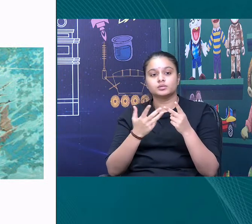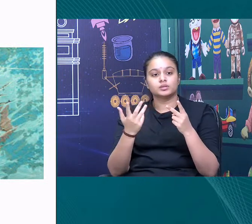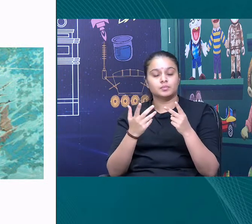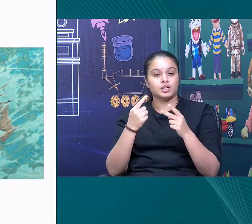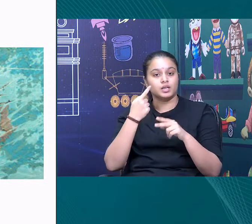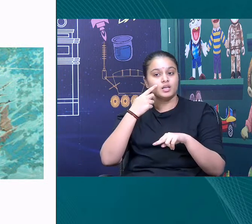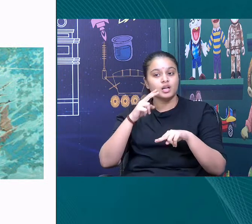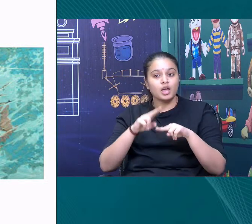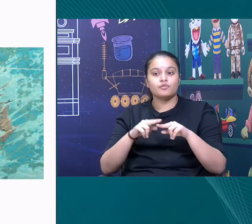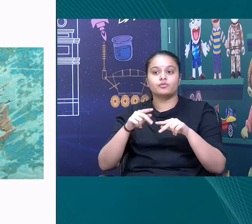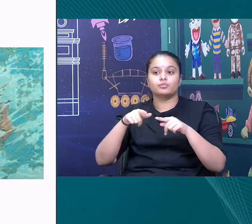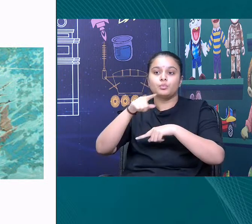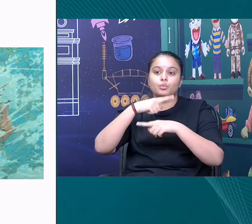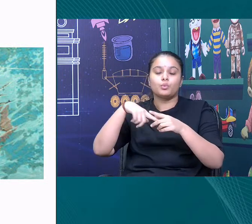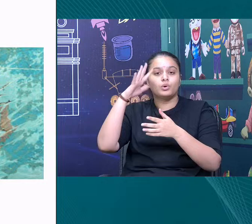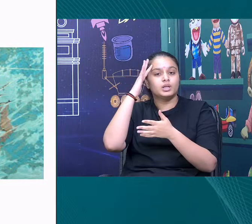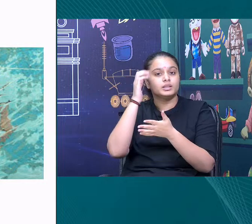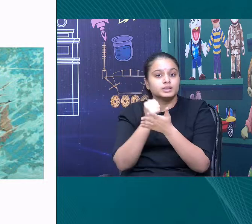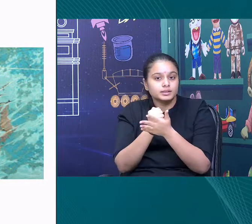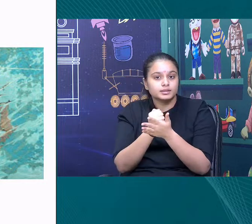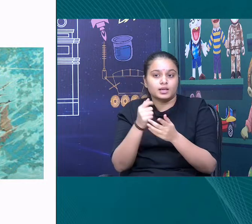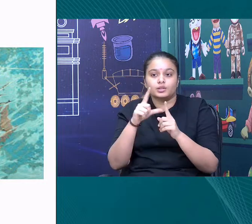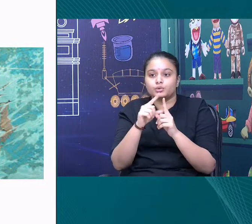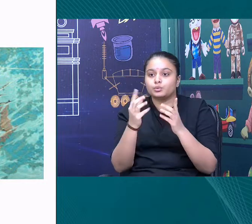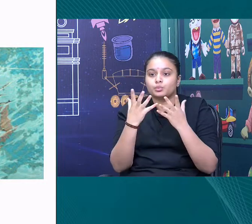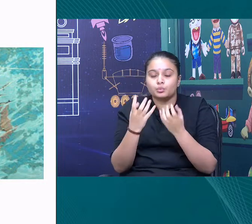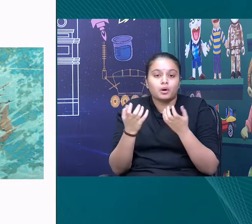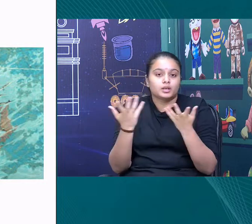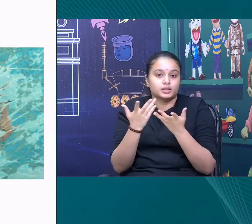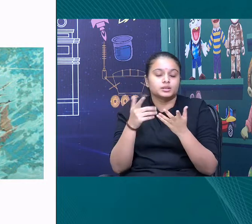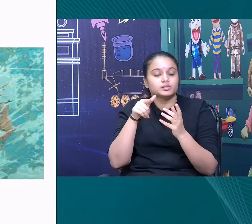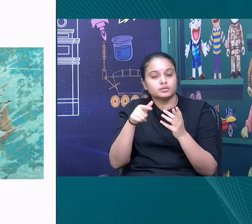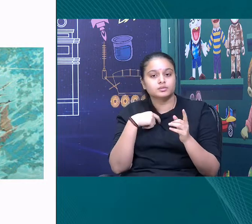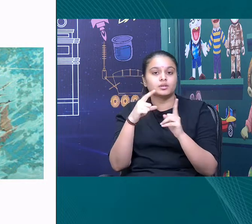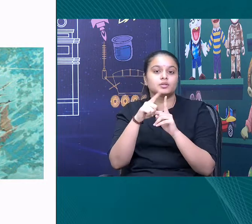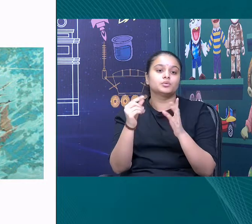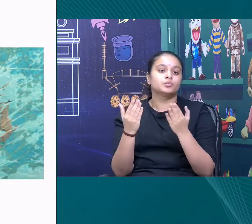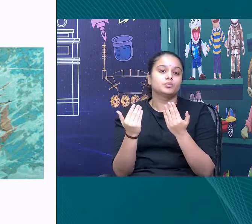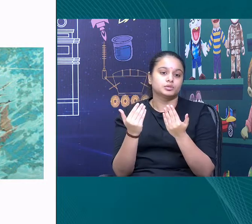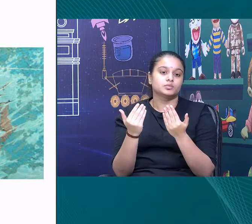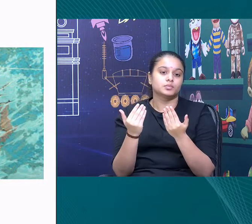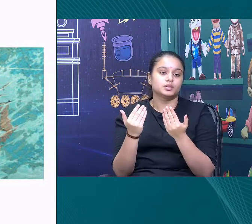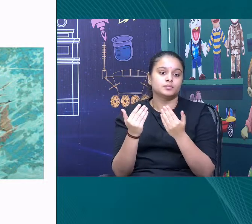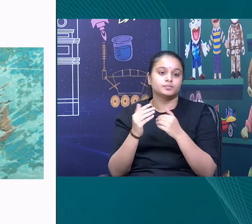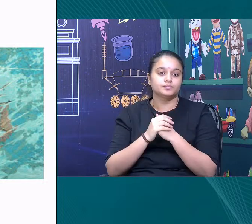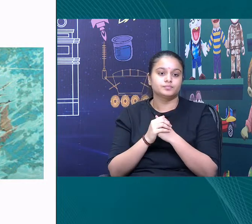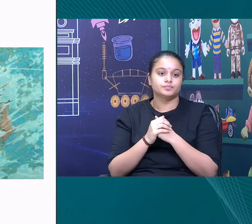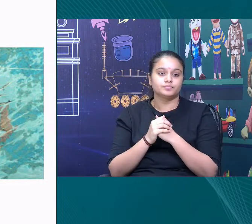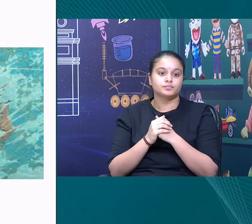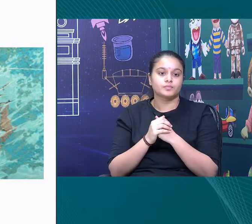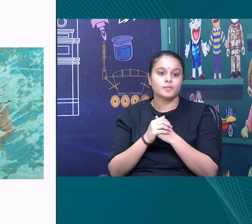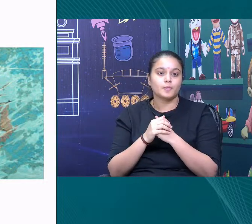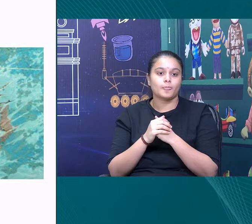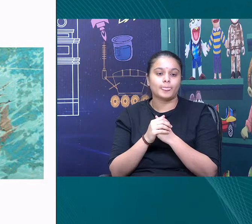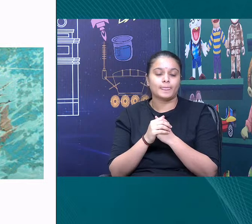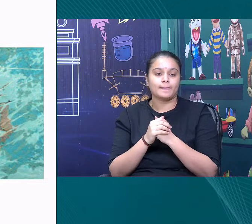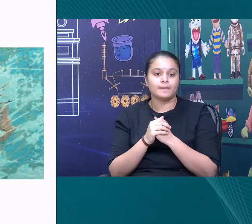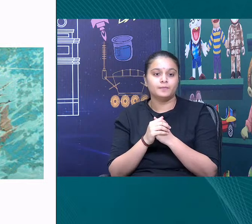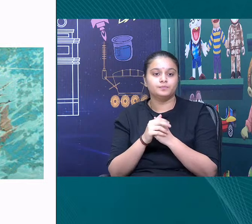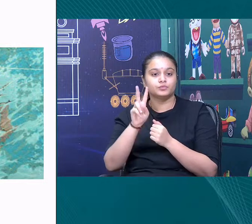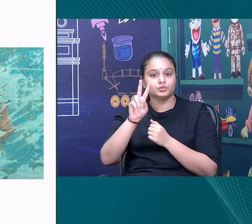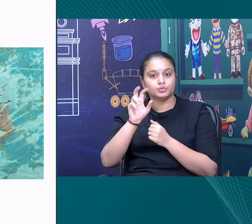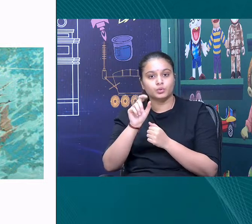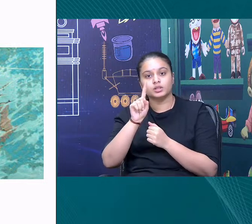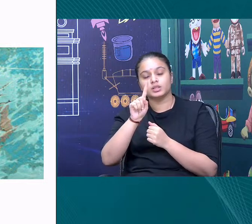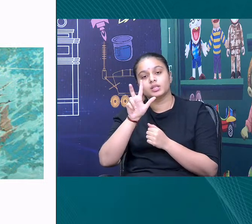wins. Both these men have achieved greatness by refusing to give up. Mr. Hawking is no more with us. He passed away in 2018,